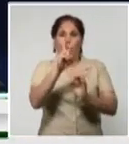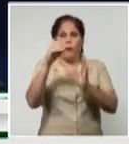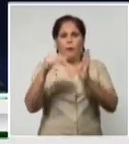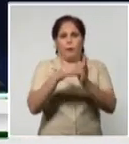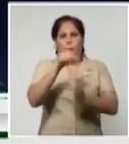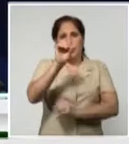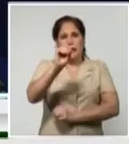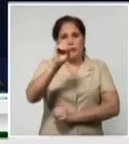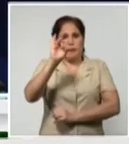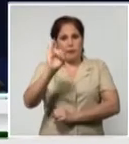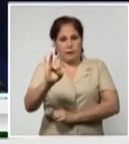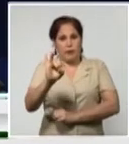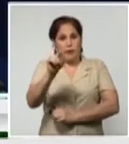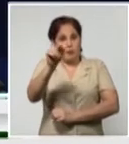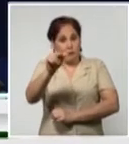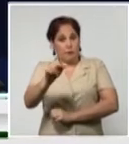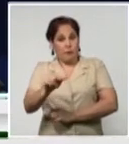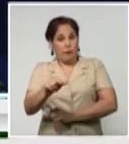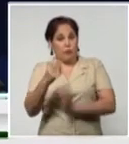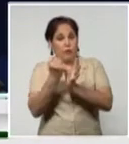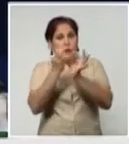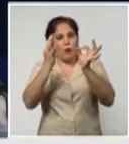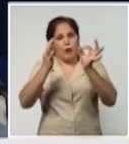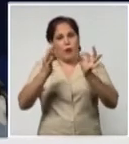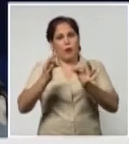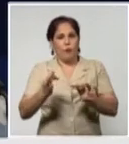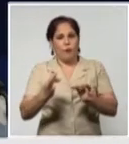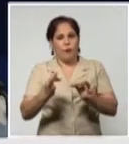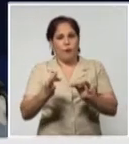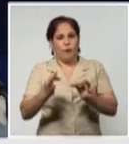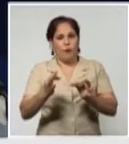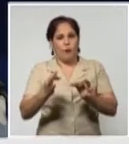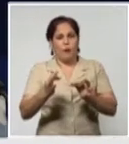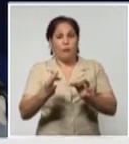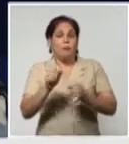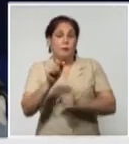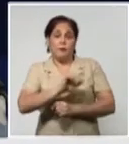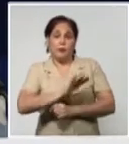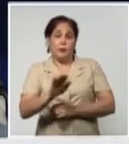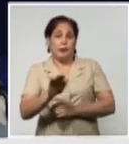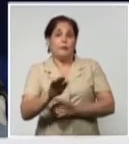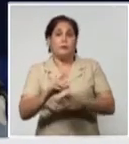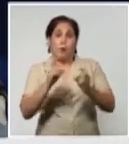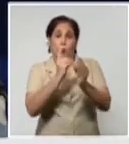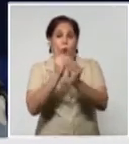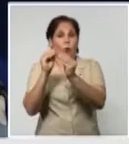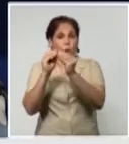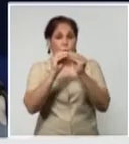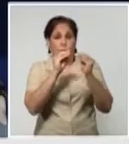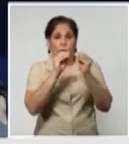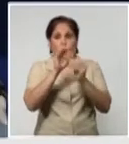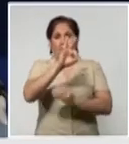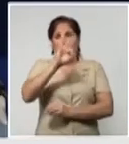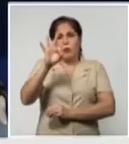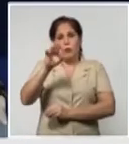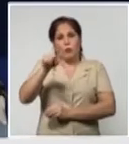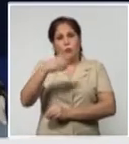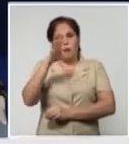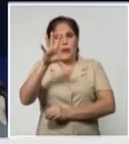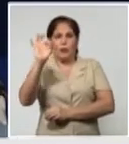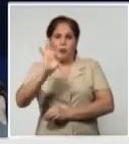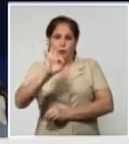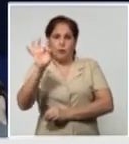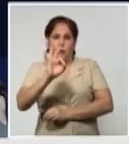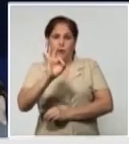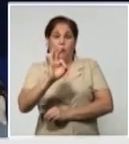case contacts, and this represents 88.5% of all cases confirmed in